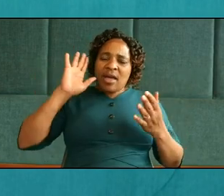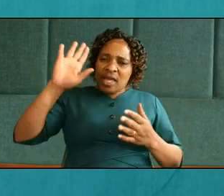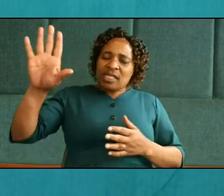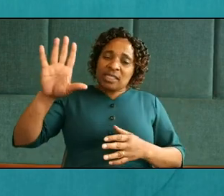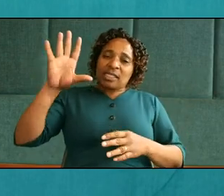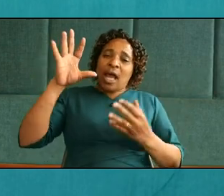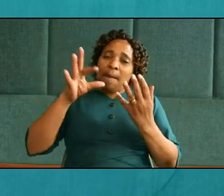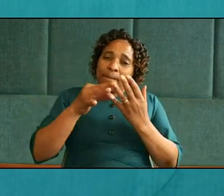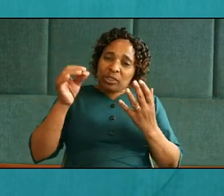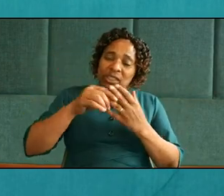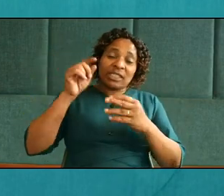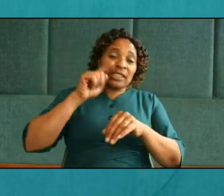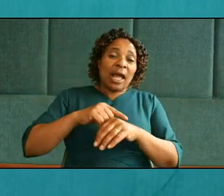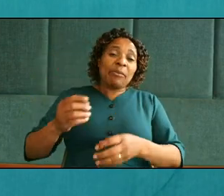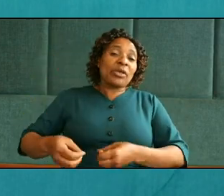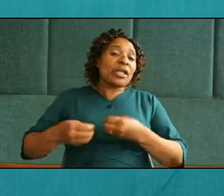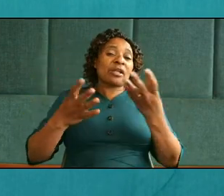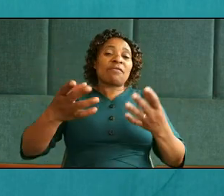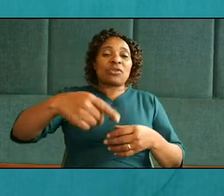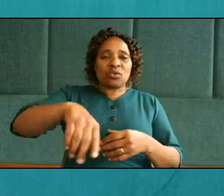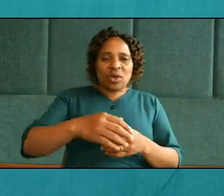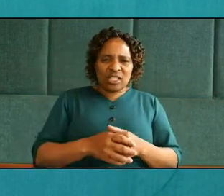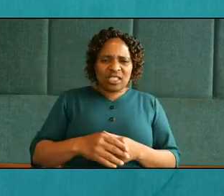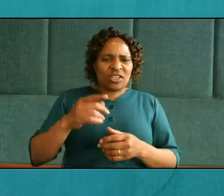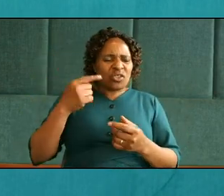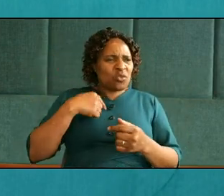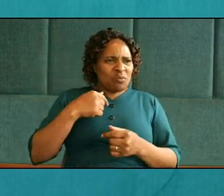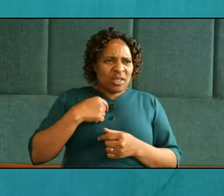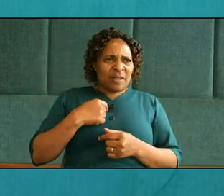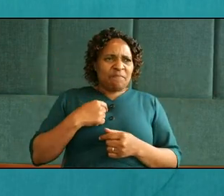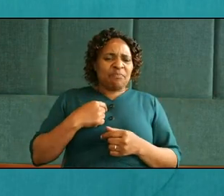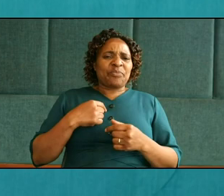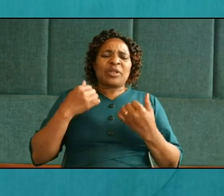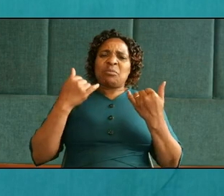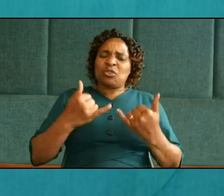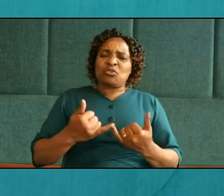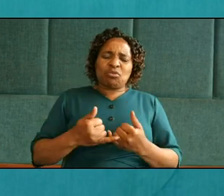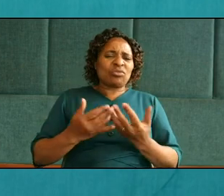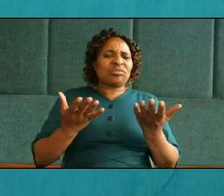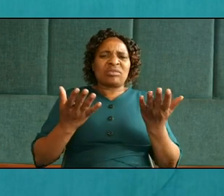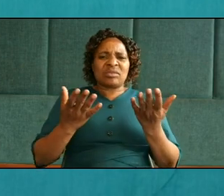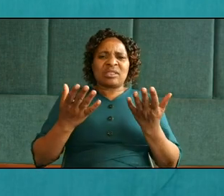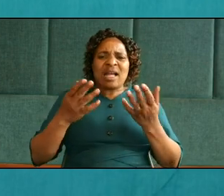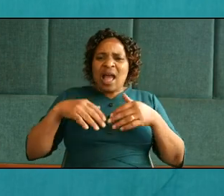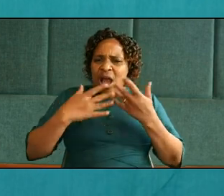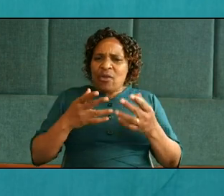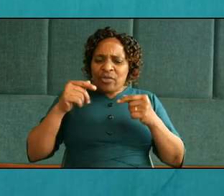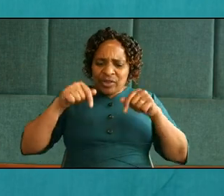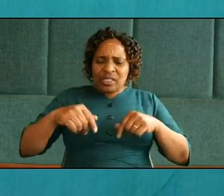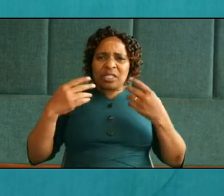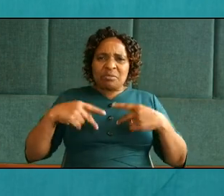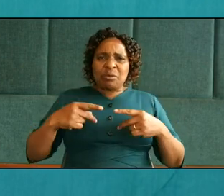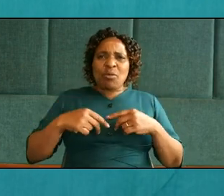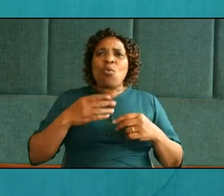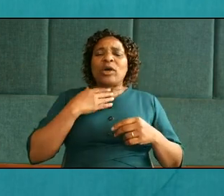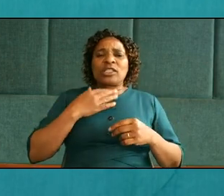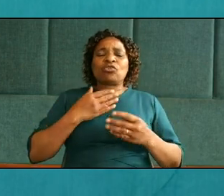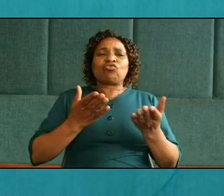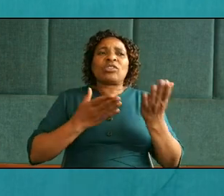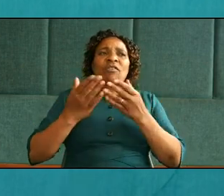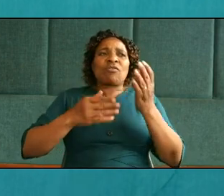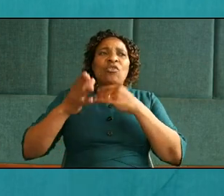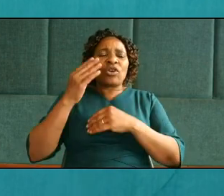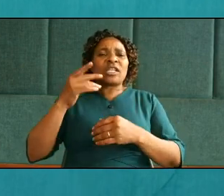appointed time, he will give it to us. So to me, it's just a mystery how these people still wanted to serve gods who wanted